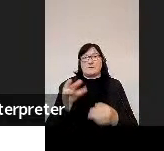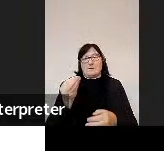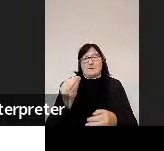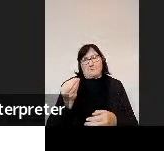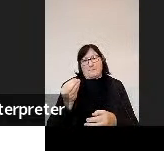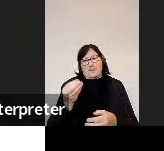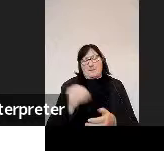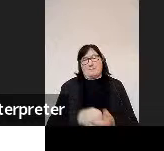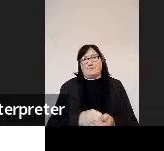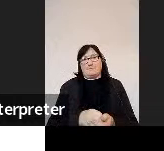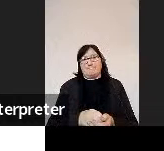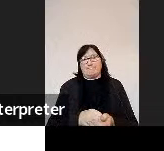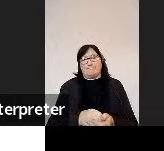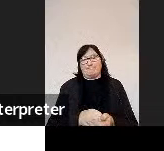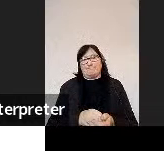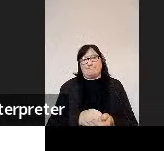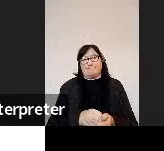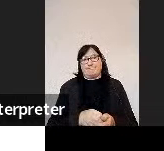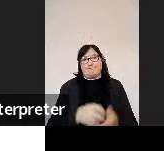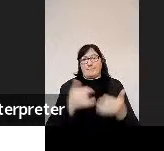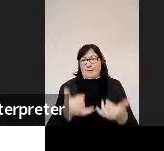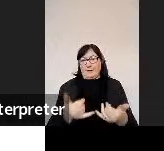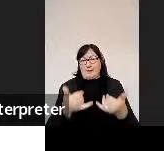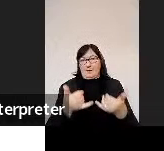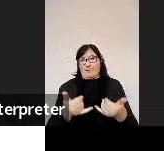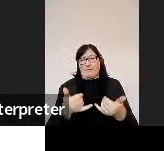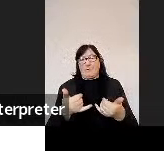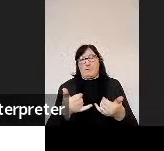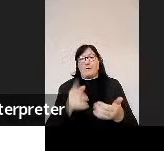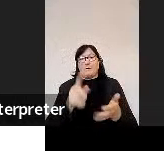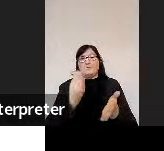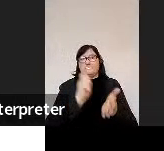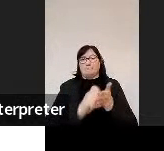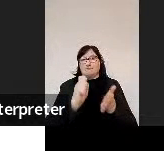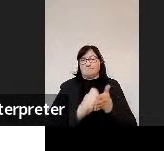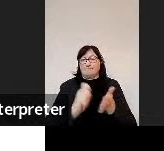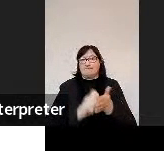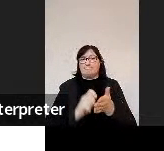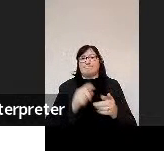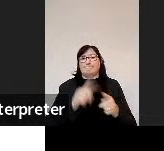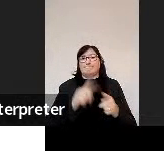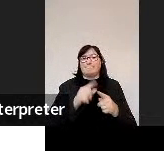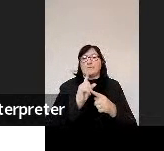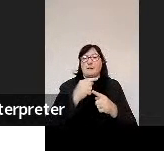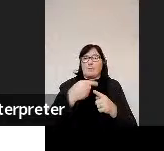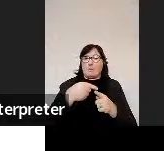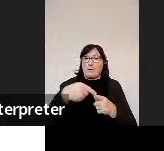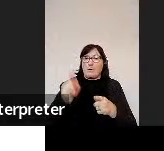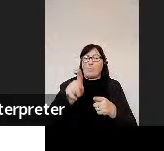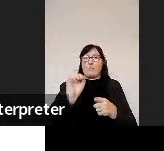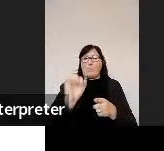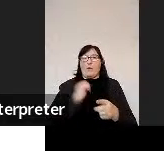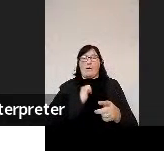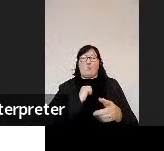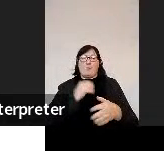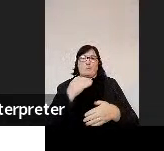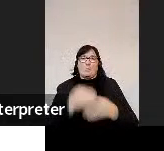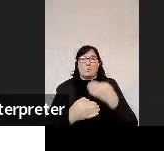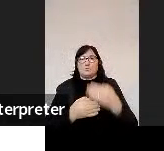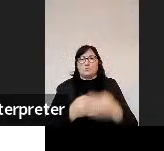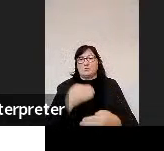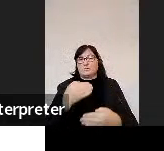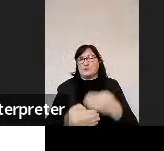this point in time, your application will now go into our internal processing. Once